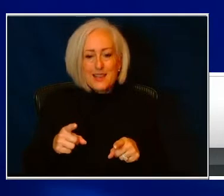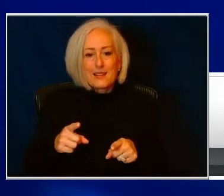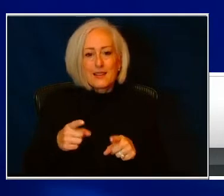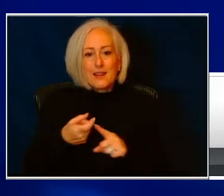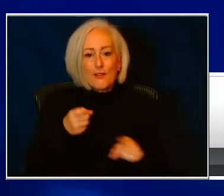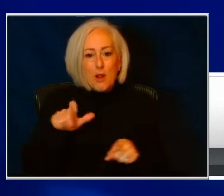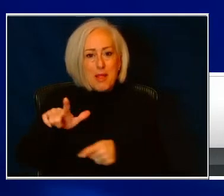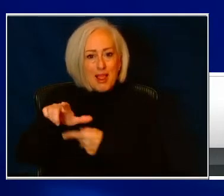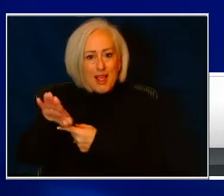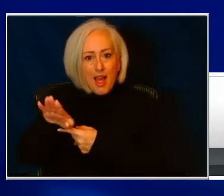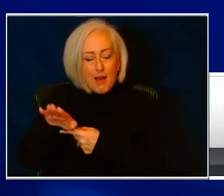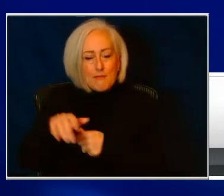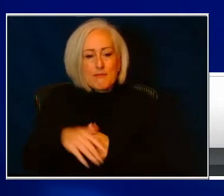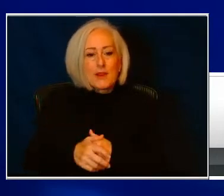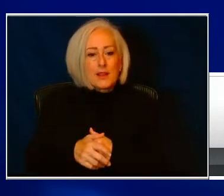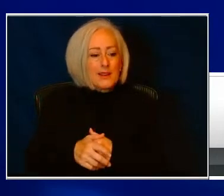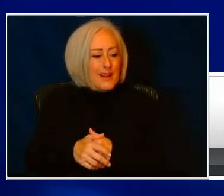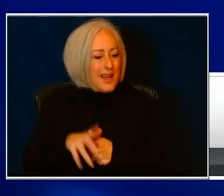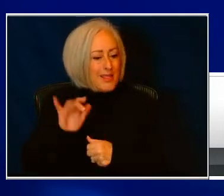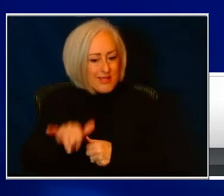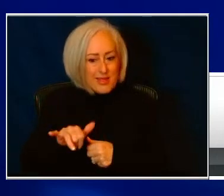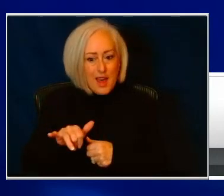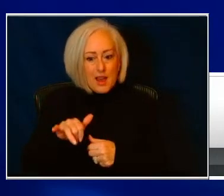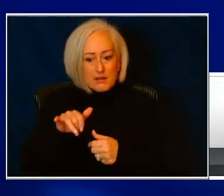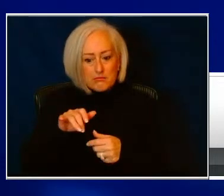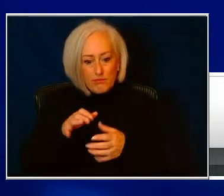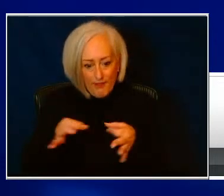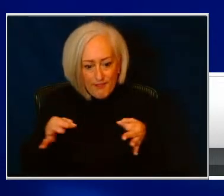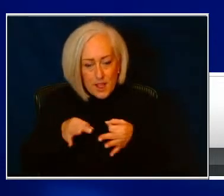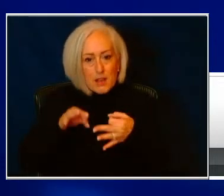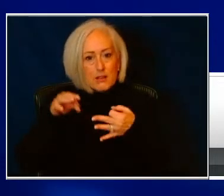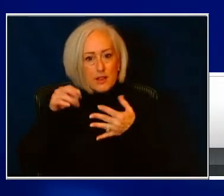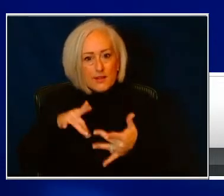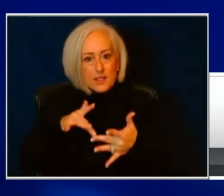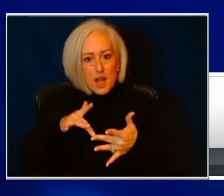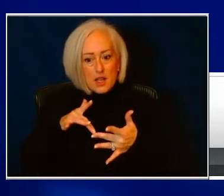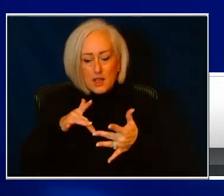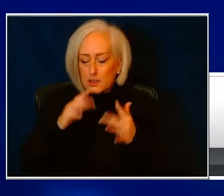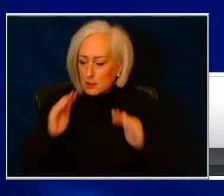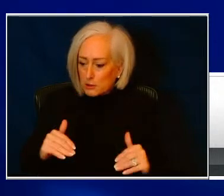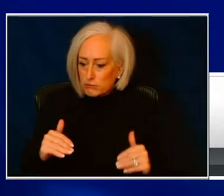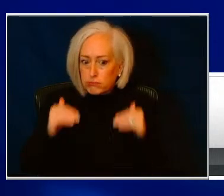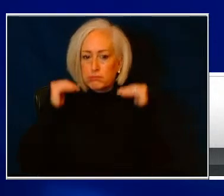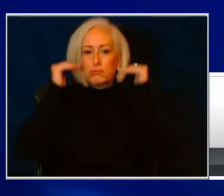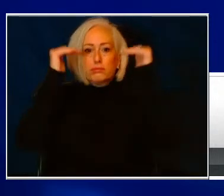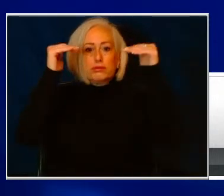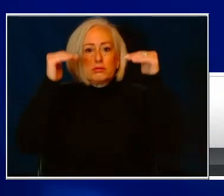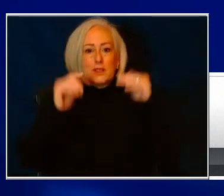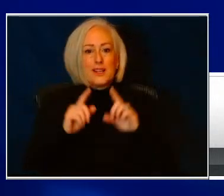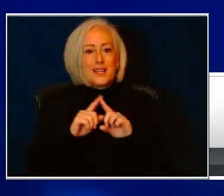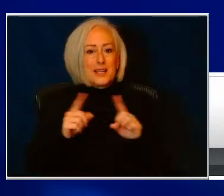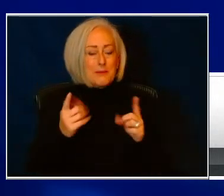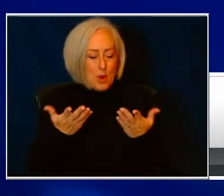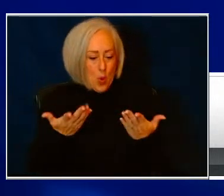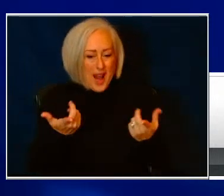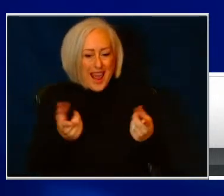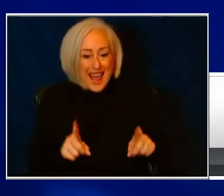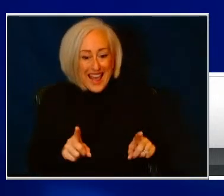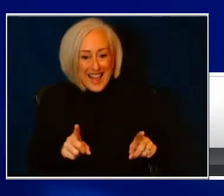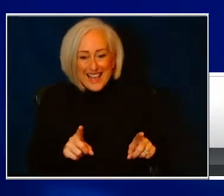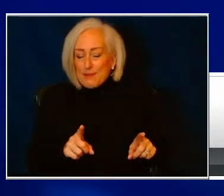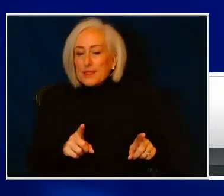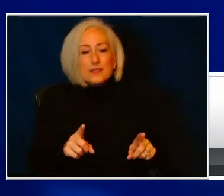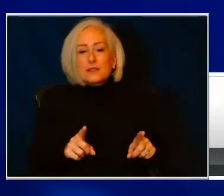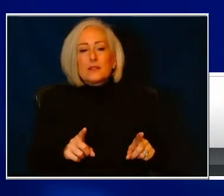just accelerated the field greatly. And what hasn't changed much is what's happening at the patient level in the clinics, and that